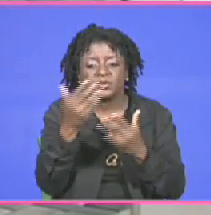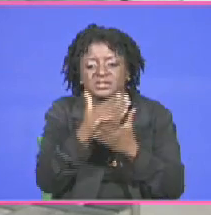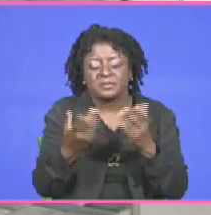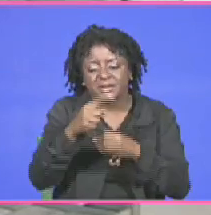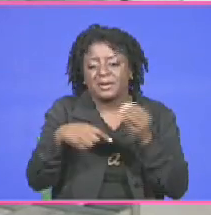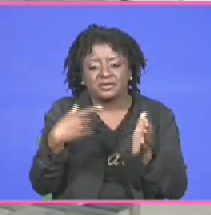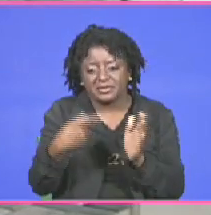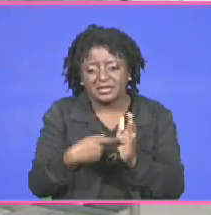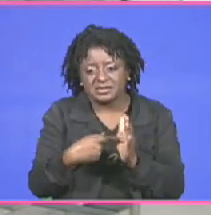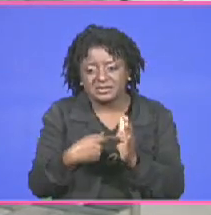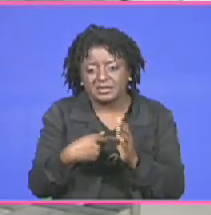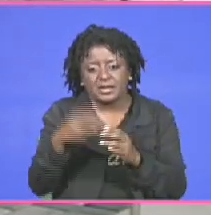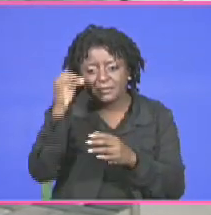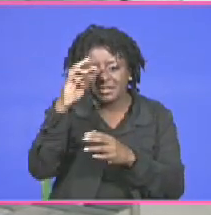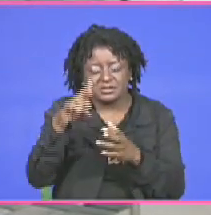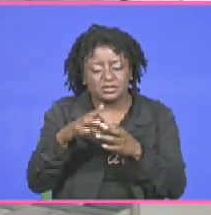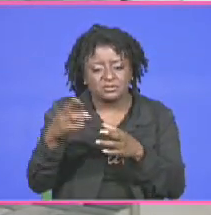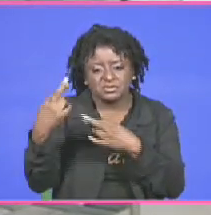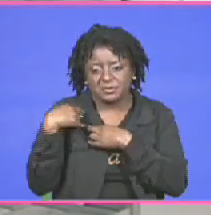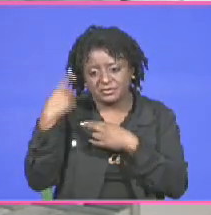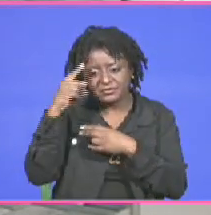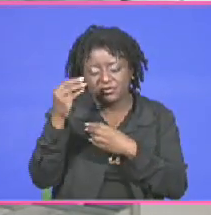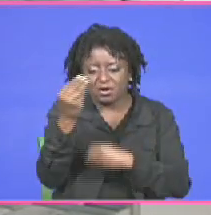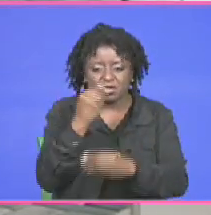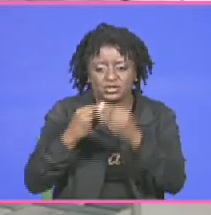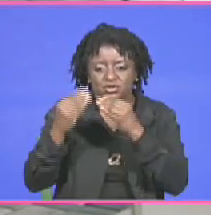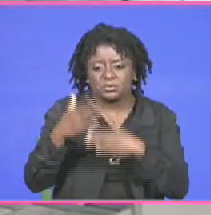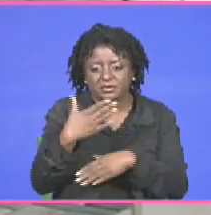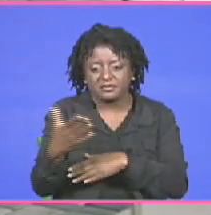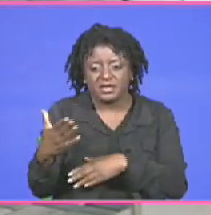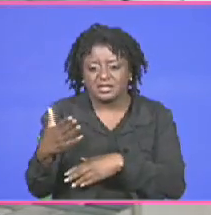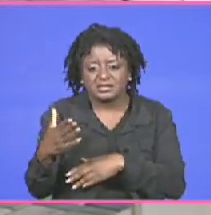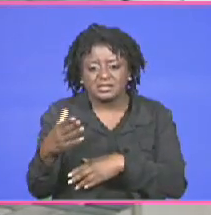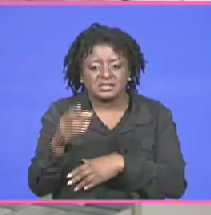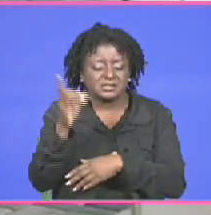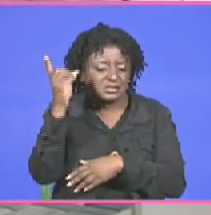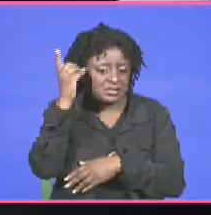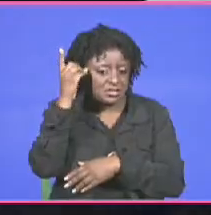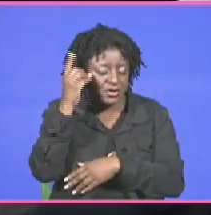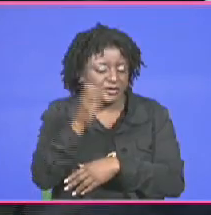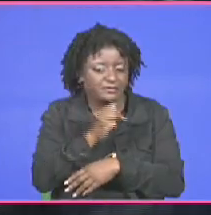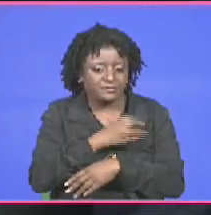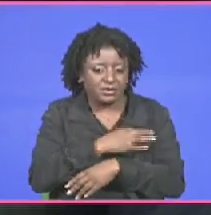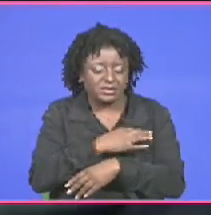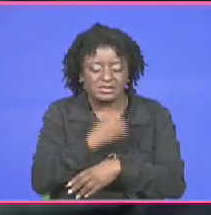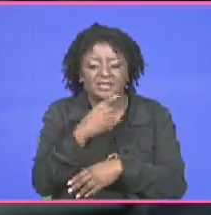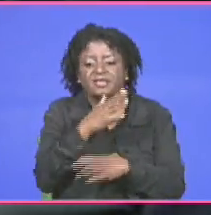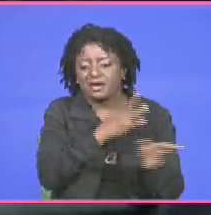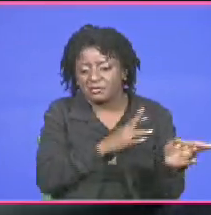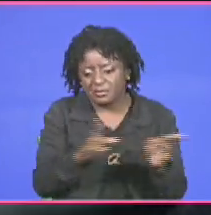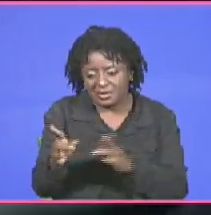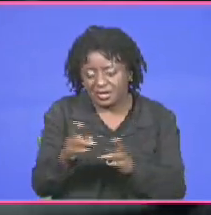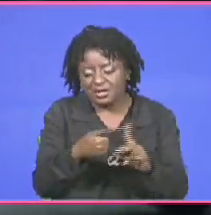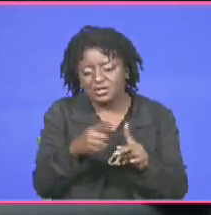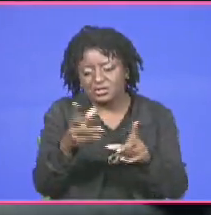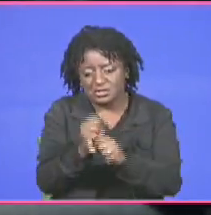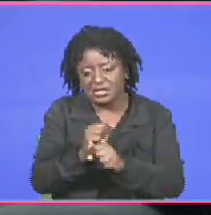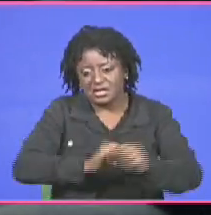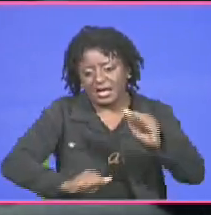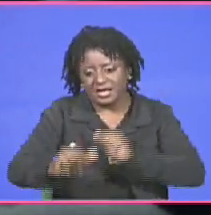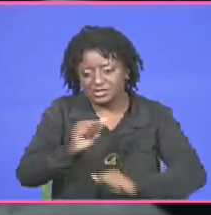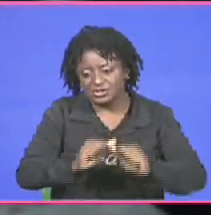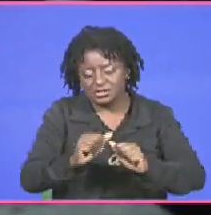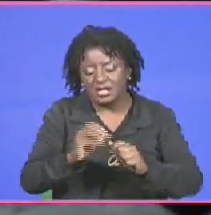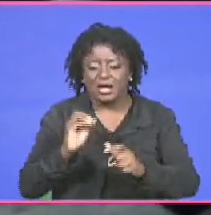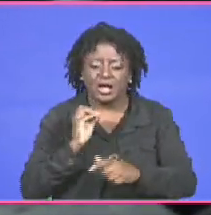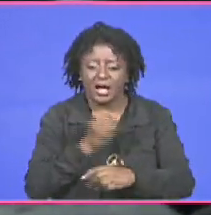consumer affairs, Senator the Honorable Dion Folks, says they are prepared to take action. Our Consumer Affairs Division of the